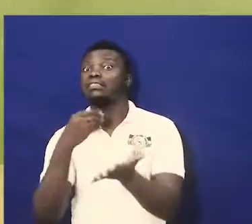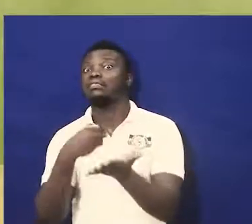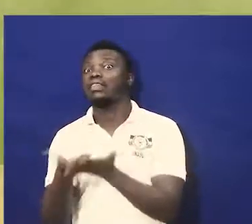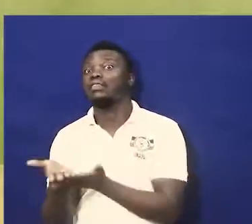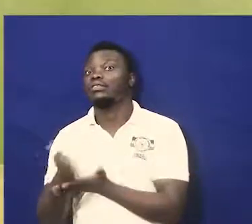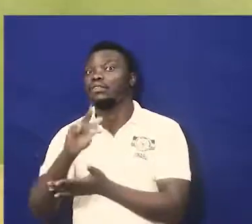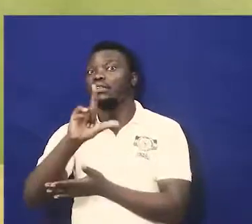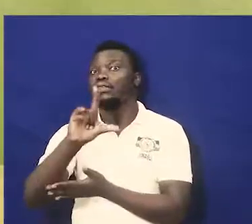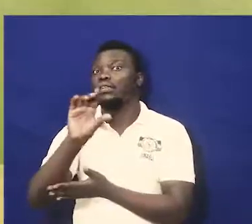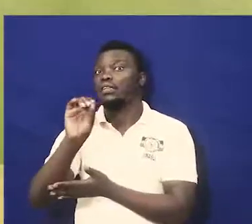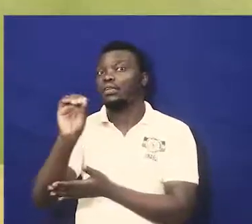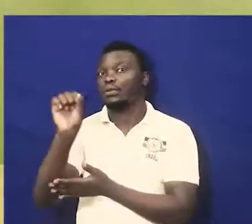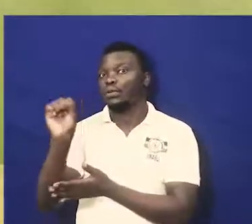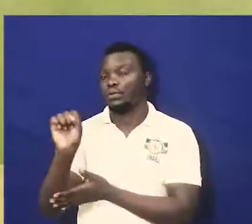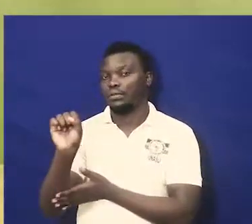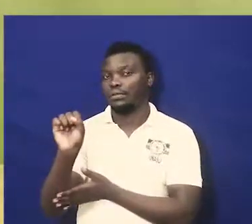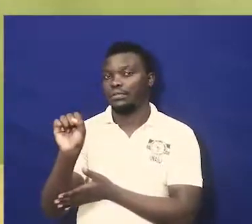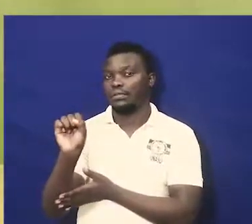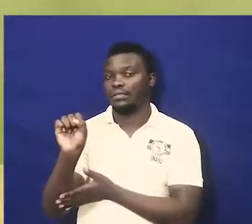a loss.